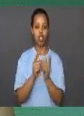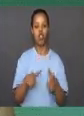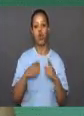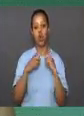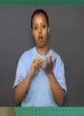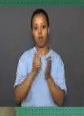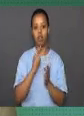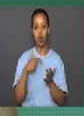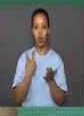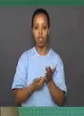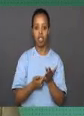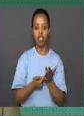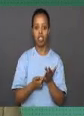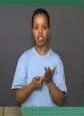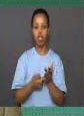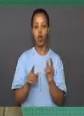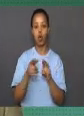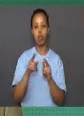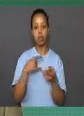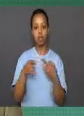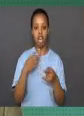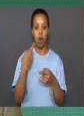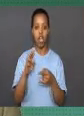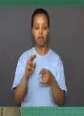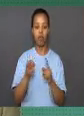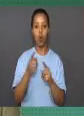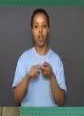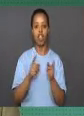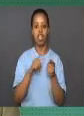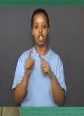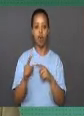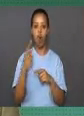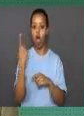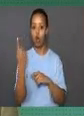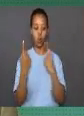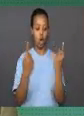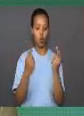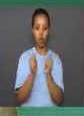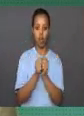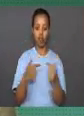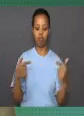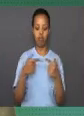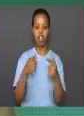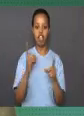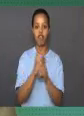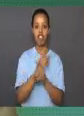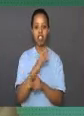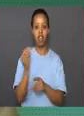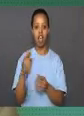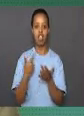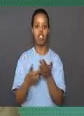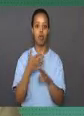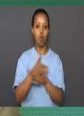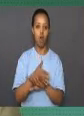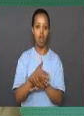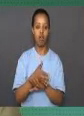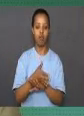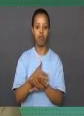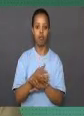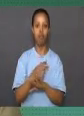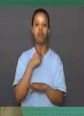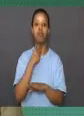of relationship includes contact with one another, like huddling and grooming.